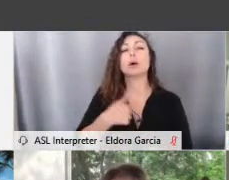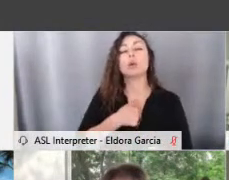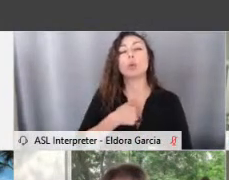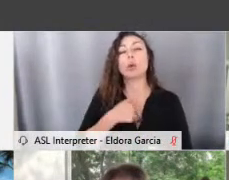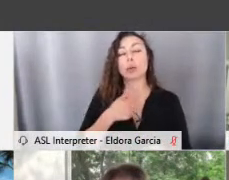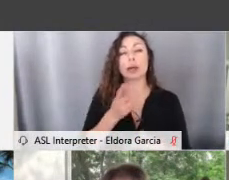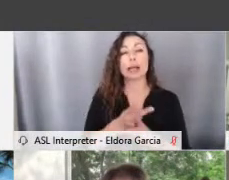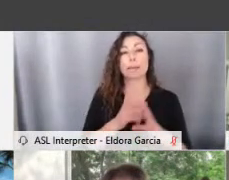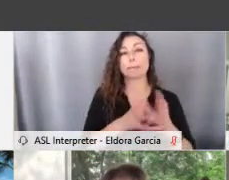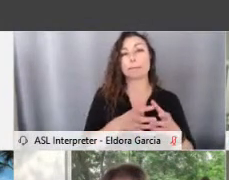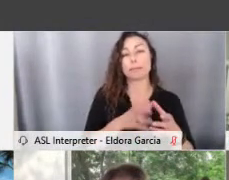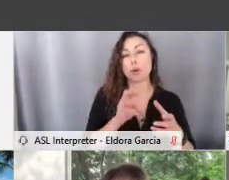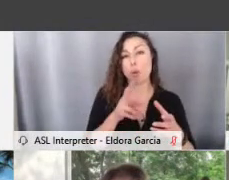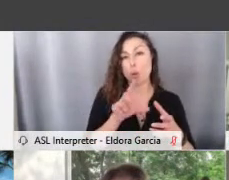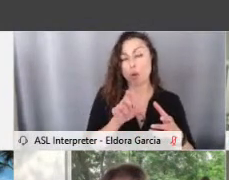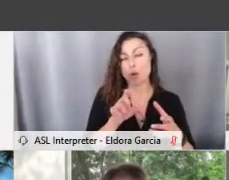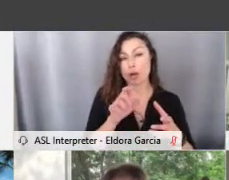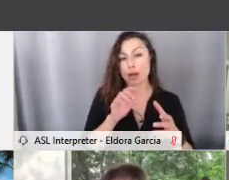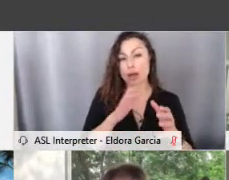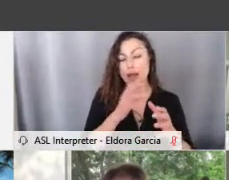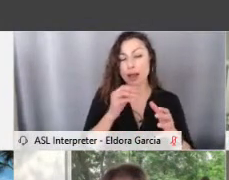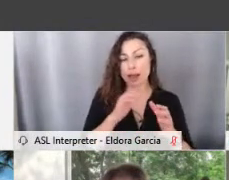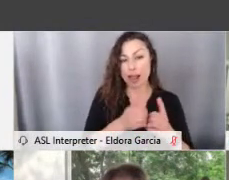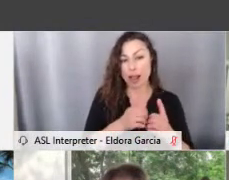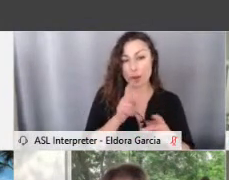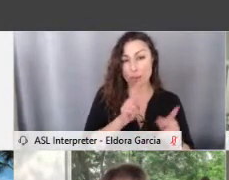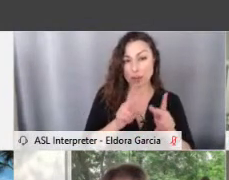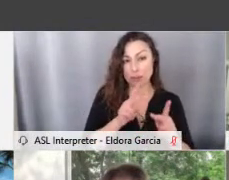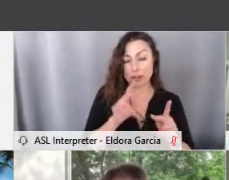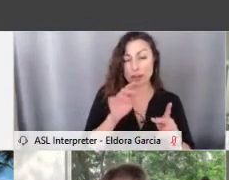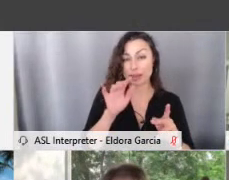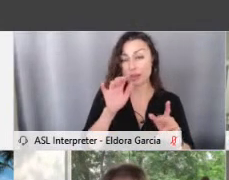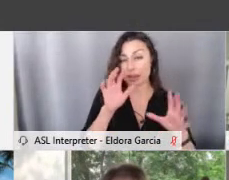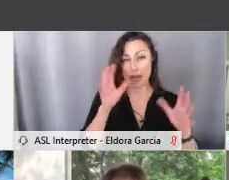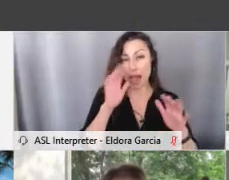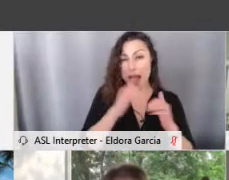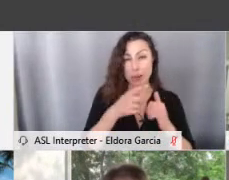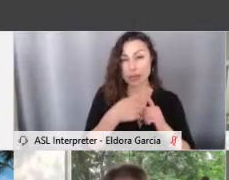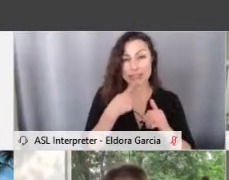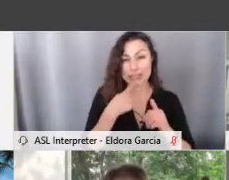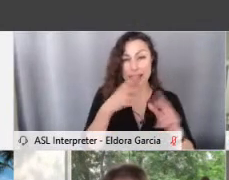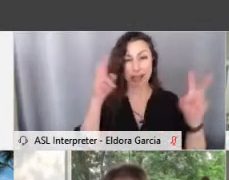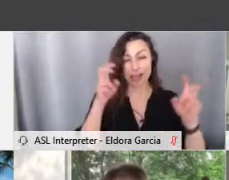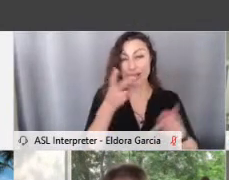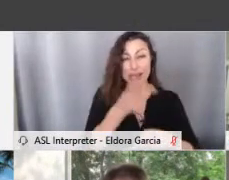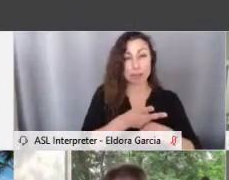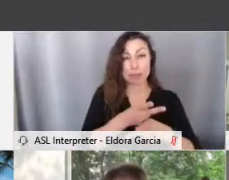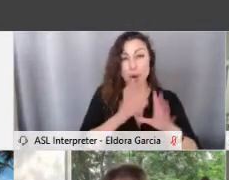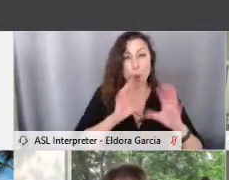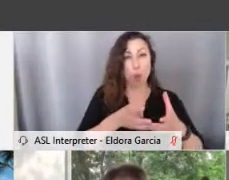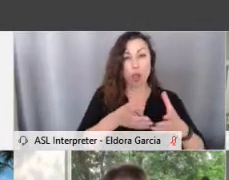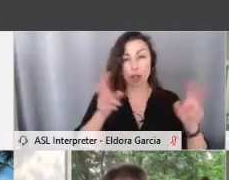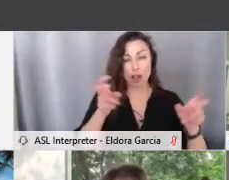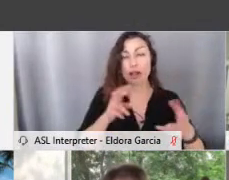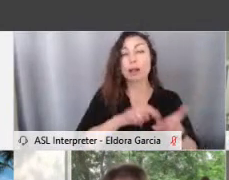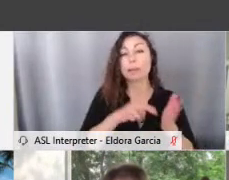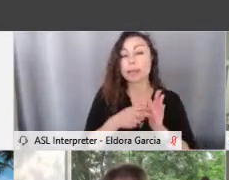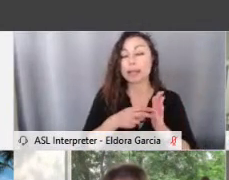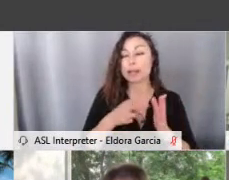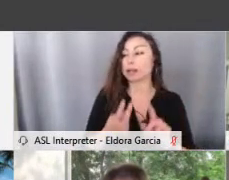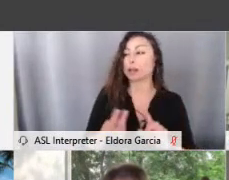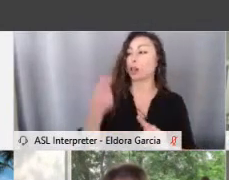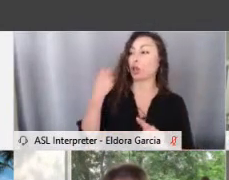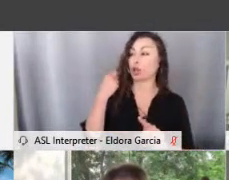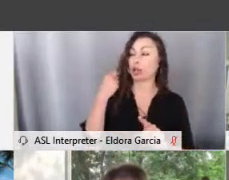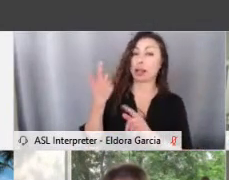kept whole, and the way that people figured the keeping whole part was comparing last year's budget to this